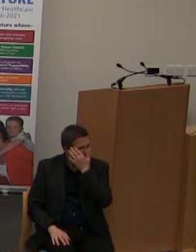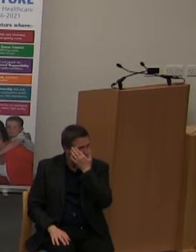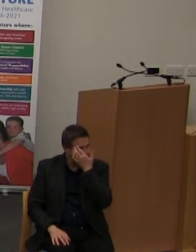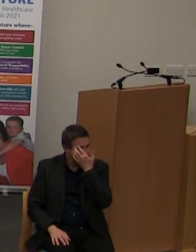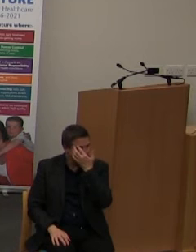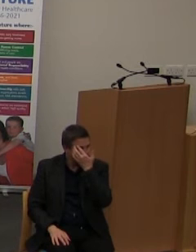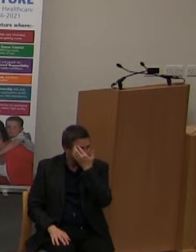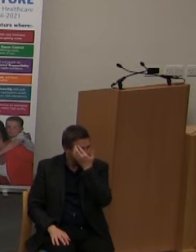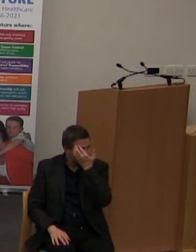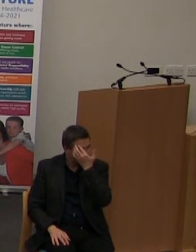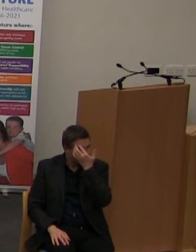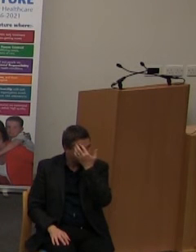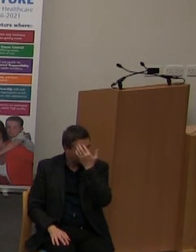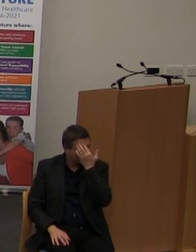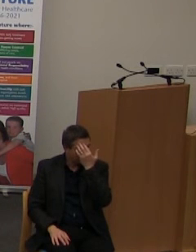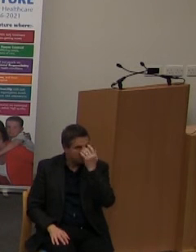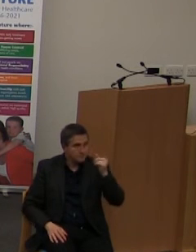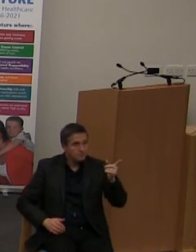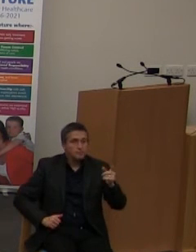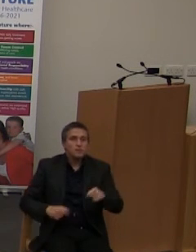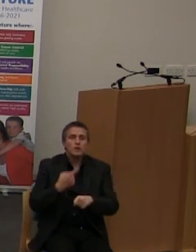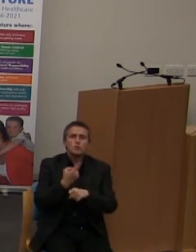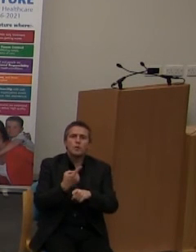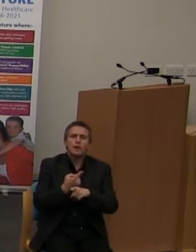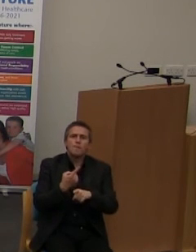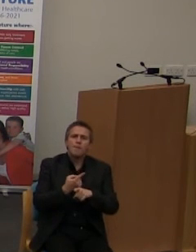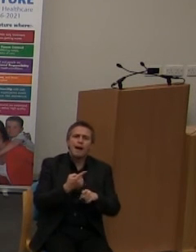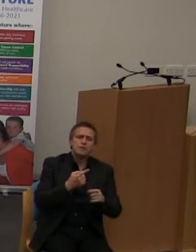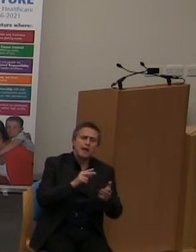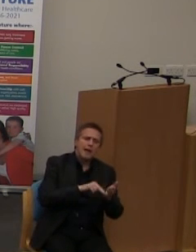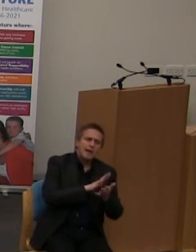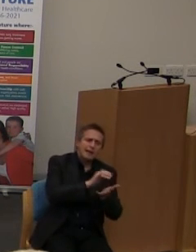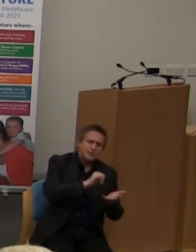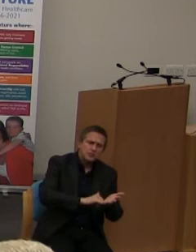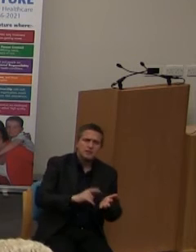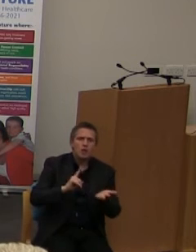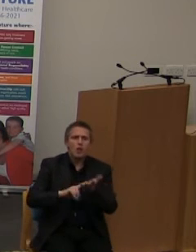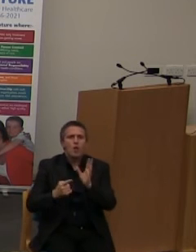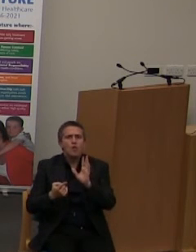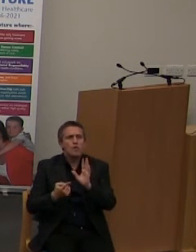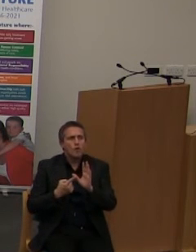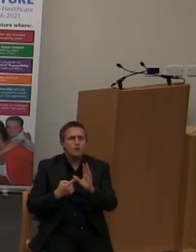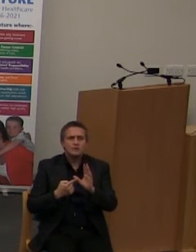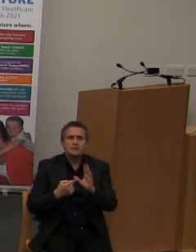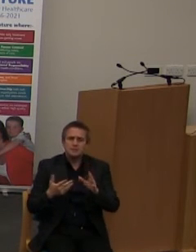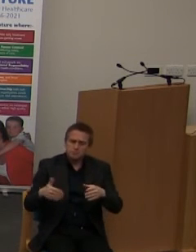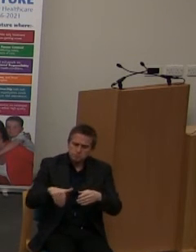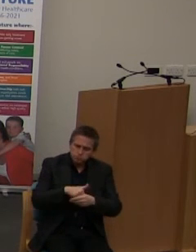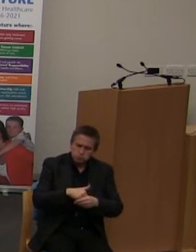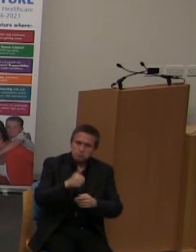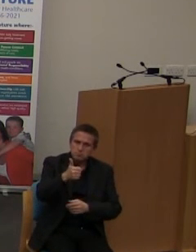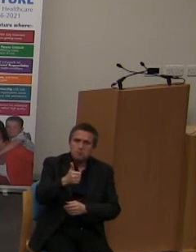Yes, in terms of partnership and integration, what can you do to support unpaid carers at home to